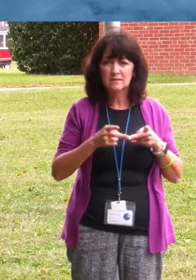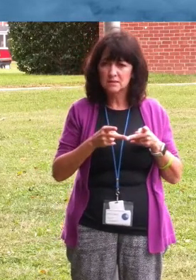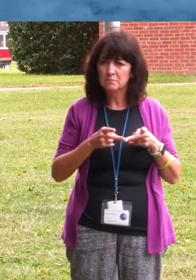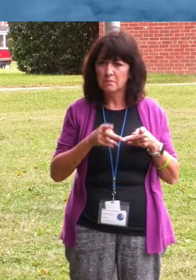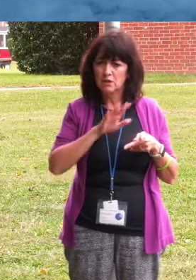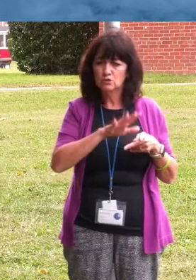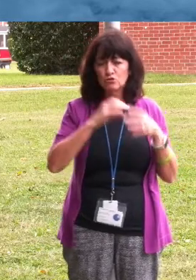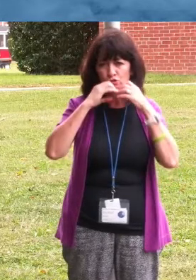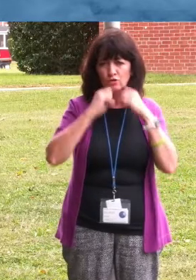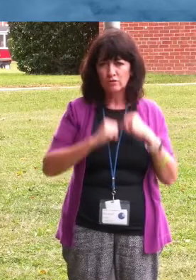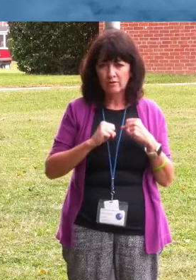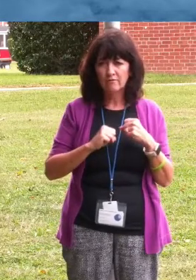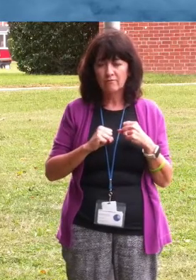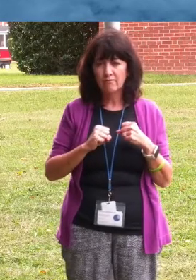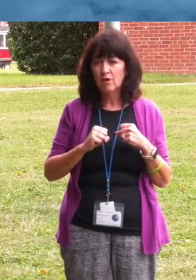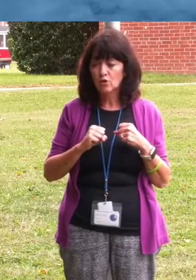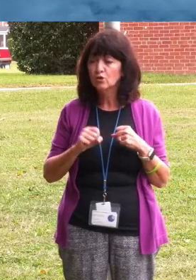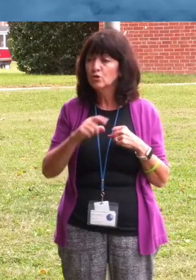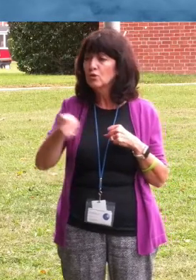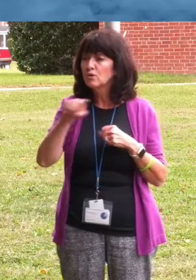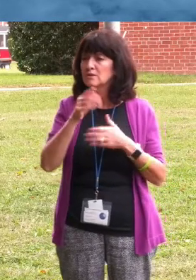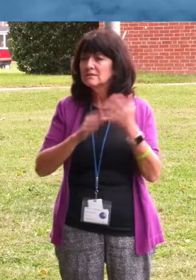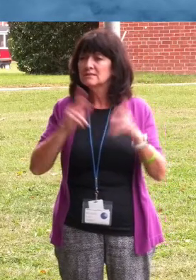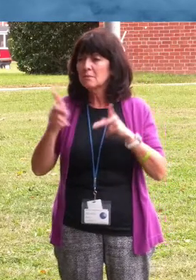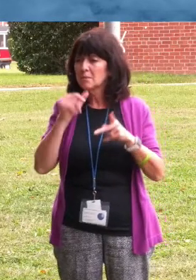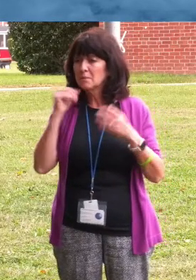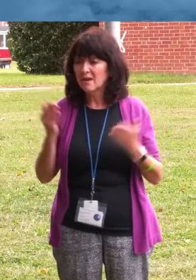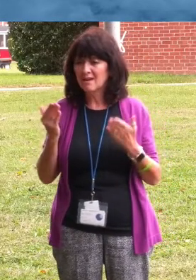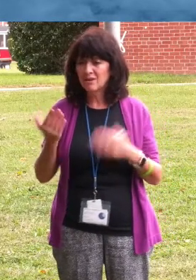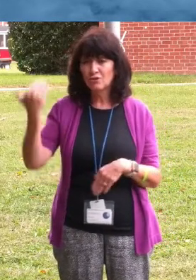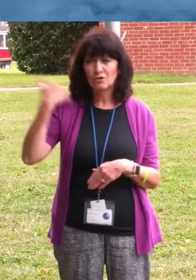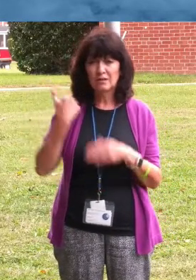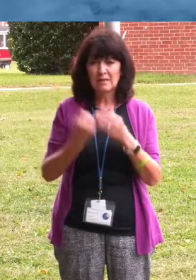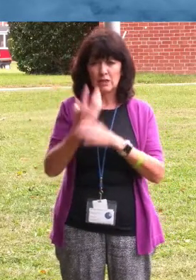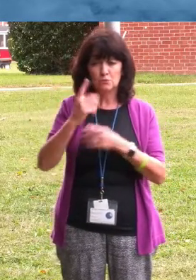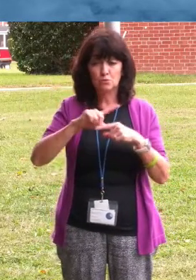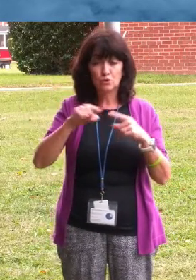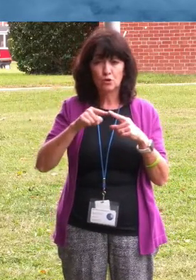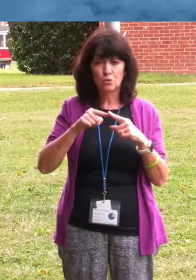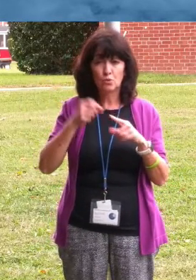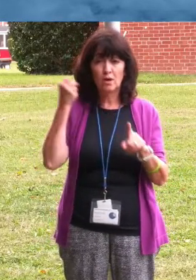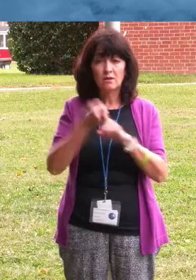want to acknowledge that last spring, really at the start of the pandemic and during a time of